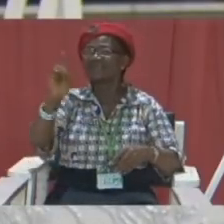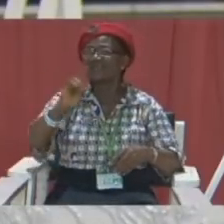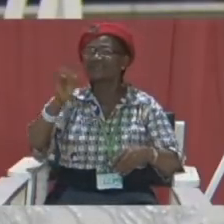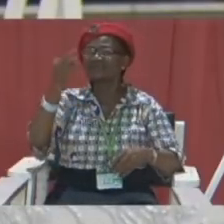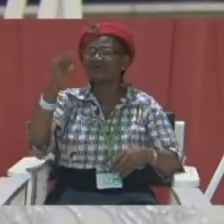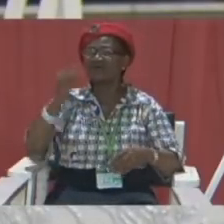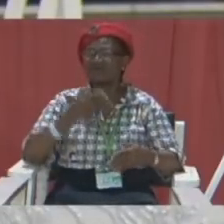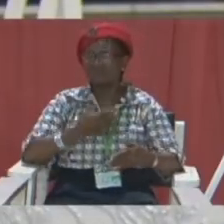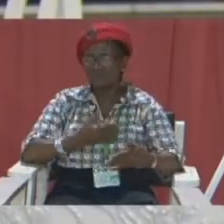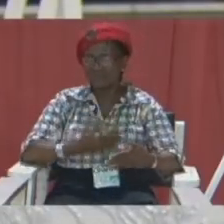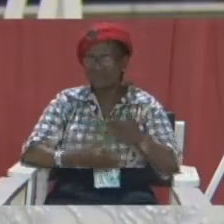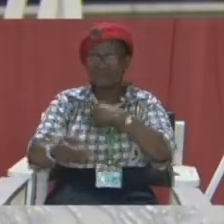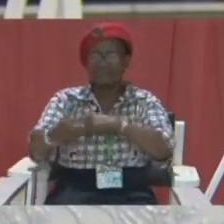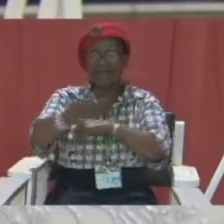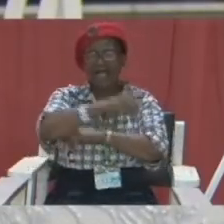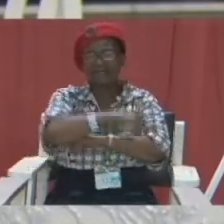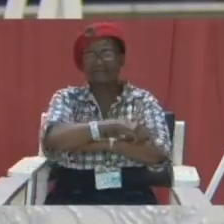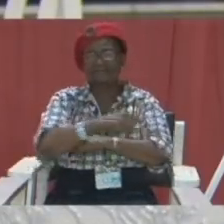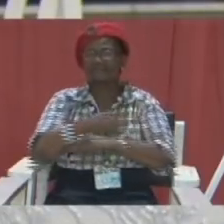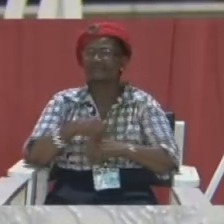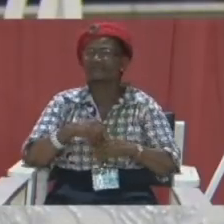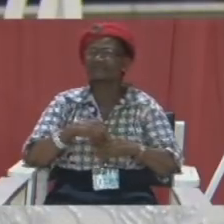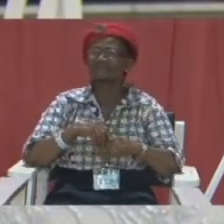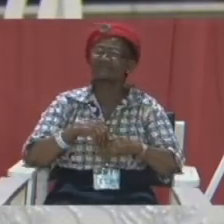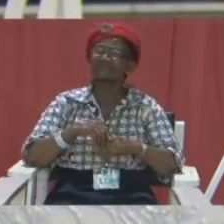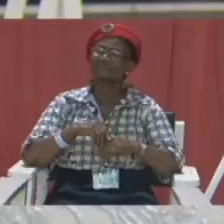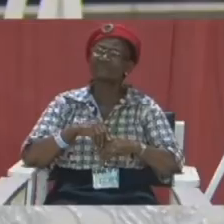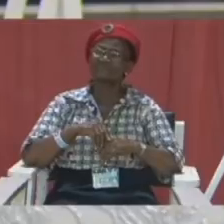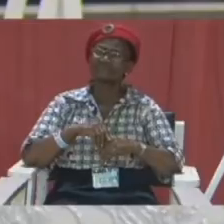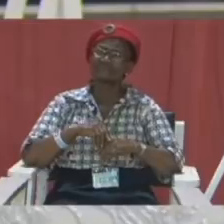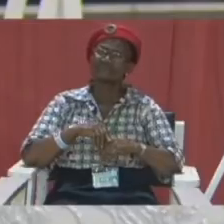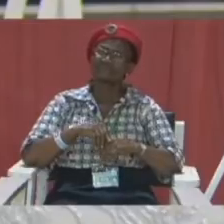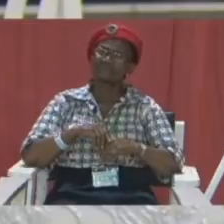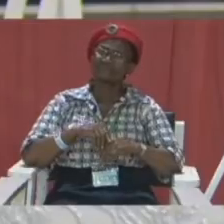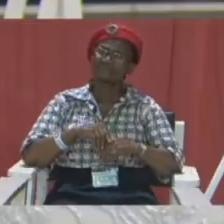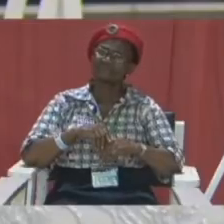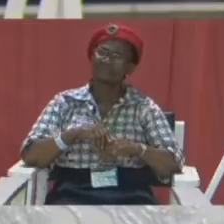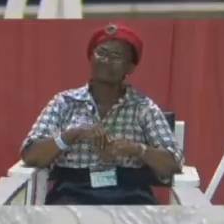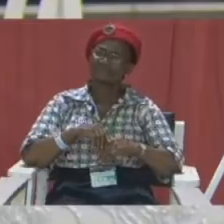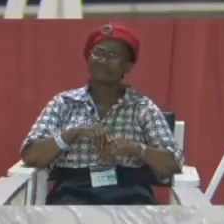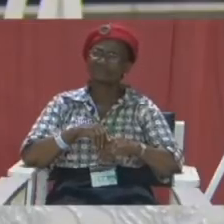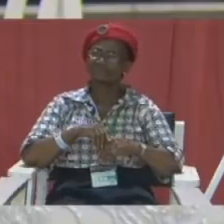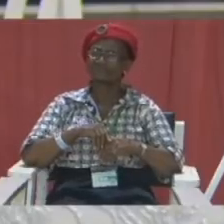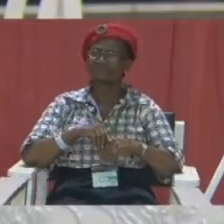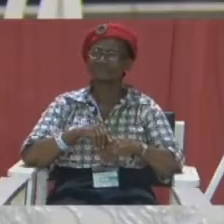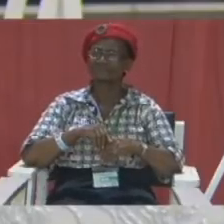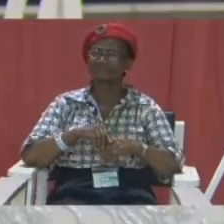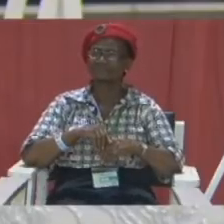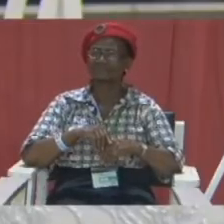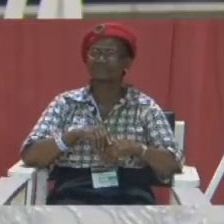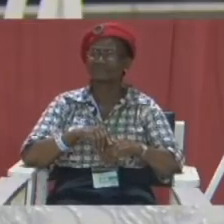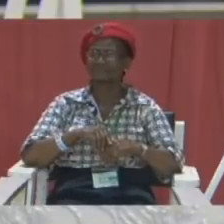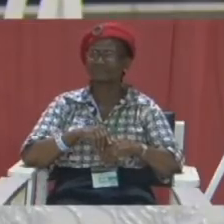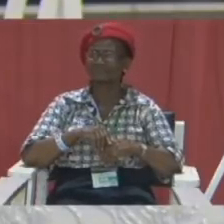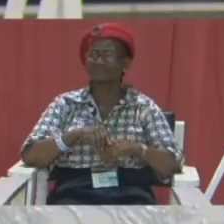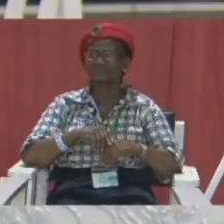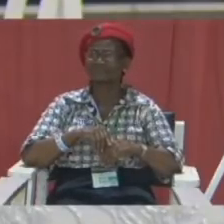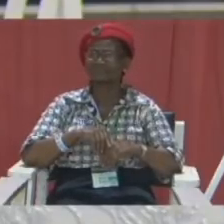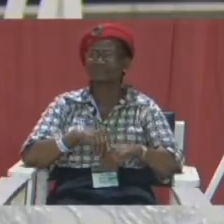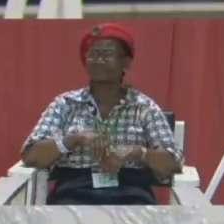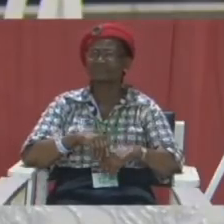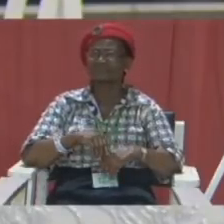tele yen o. O dabi pe ko dagara pe mo ṣaṣiṣe lori e. So if I